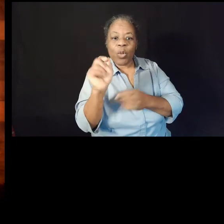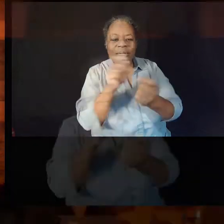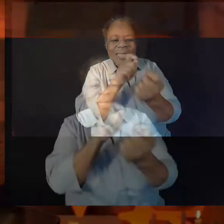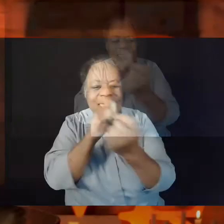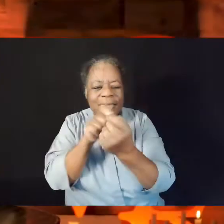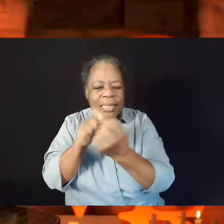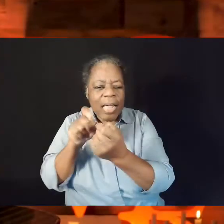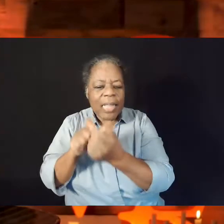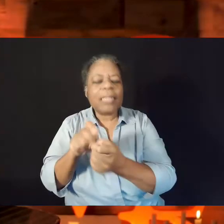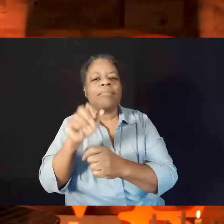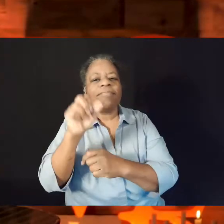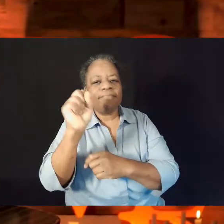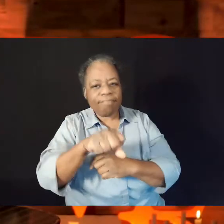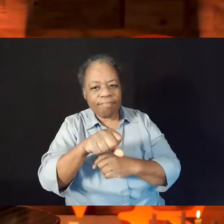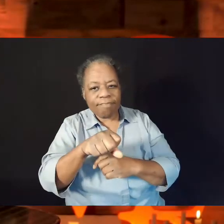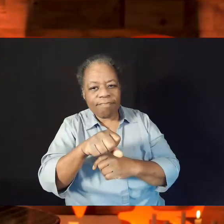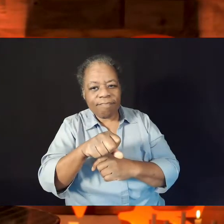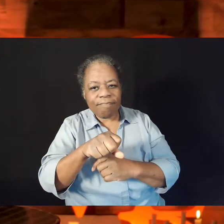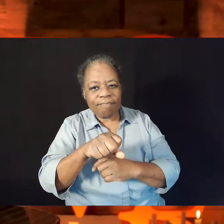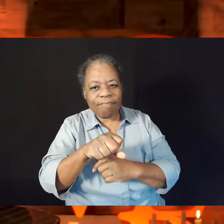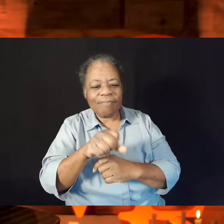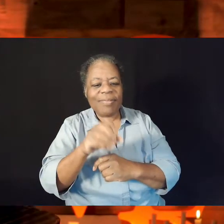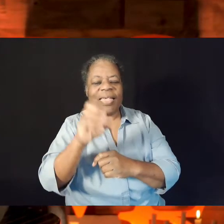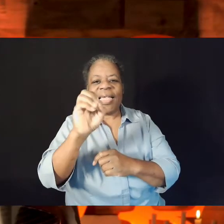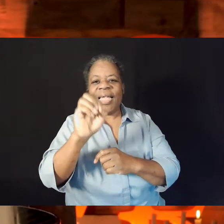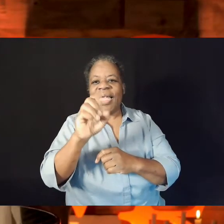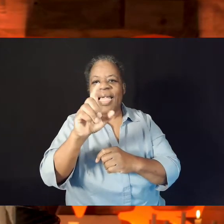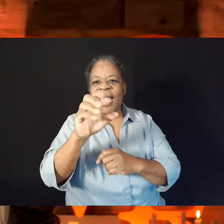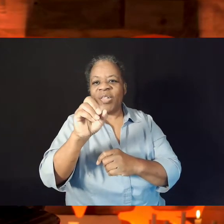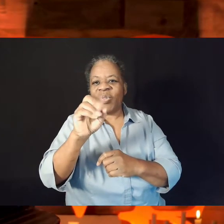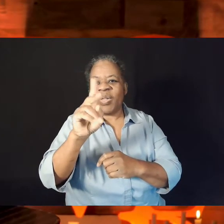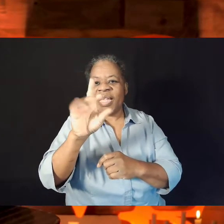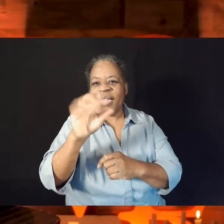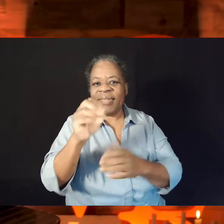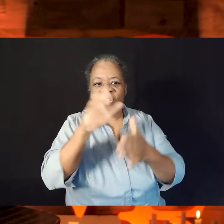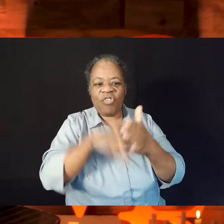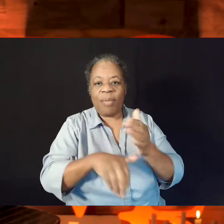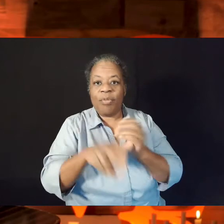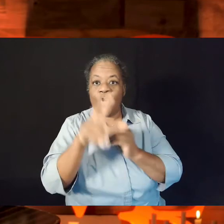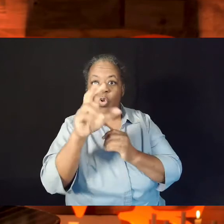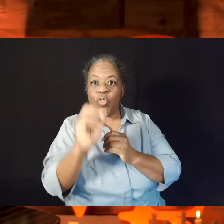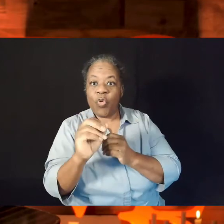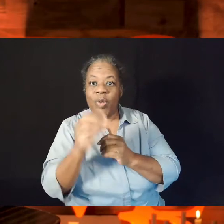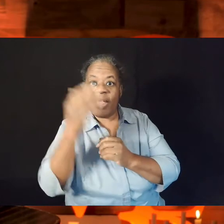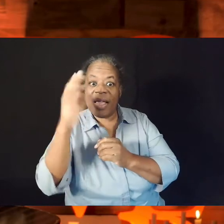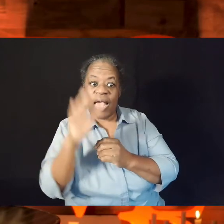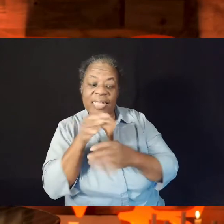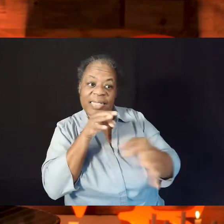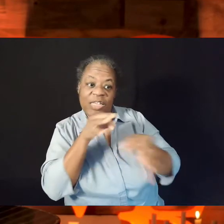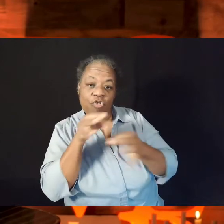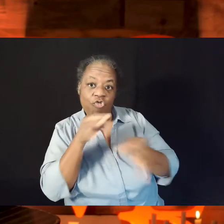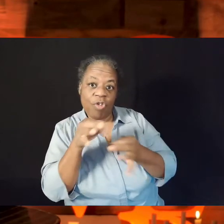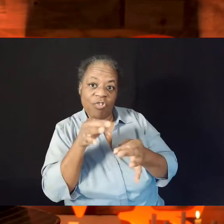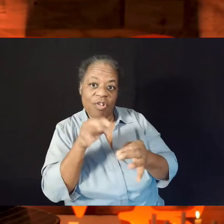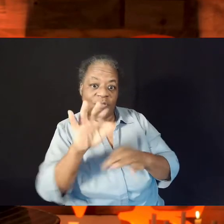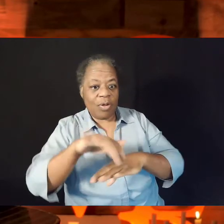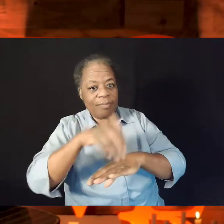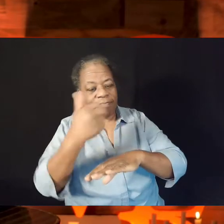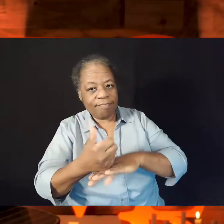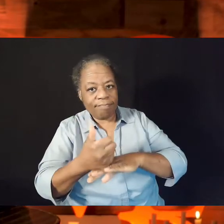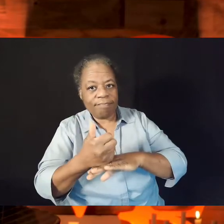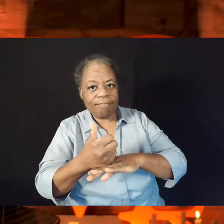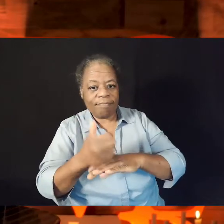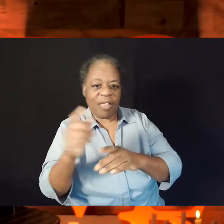details. In Exodus 30, we read God's instructions to Moses about constructing the first altar of